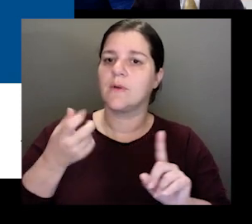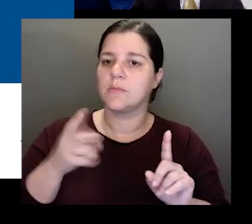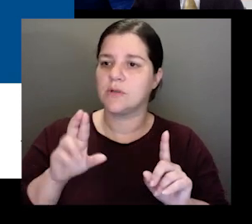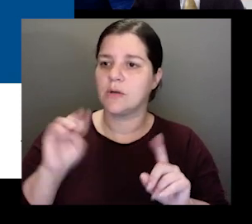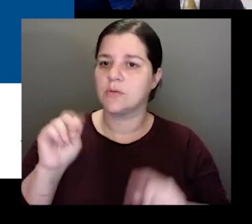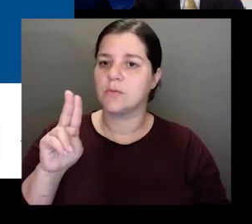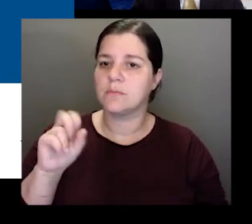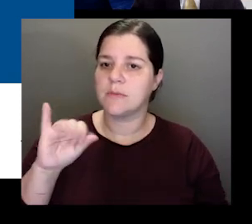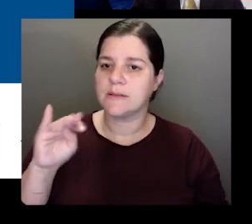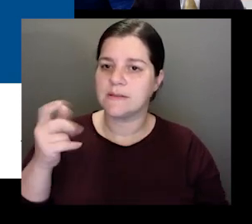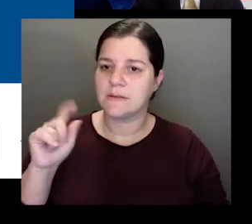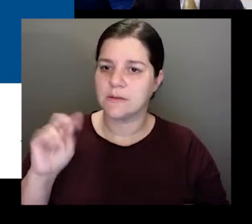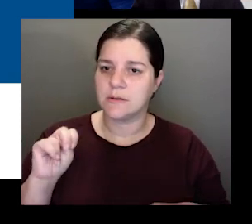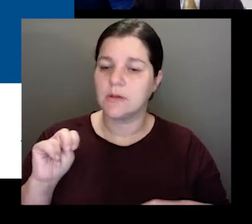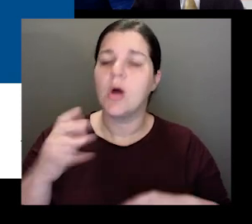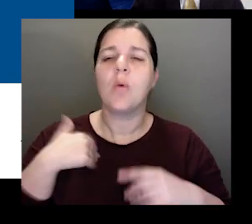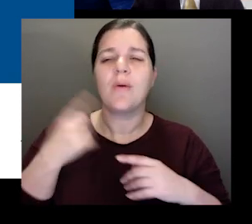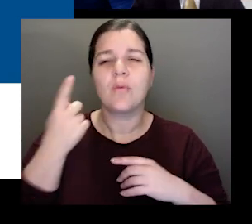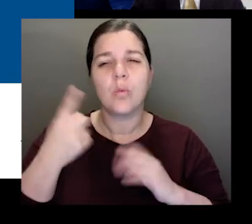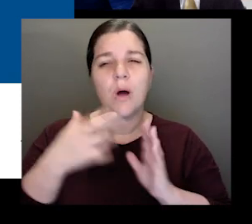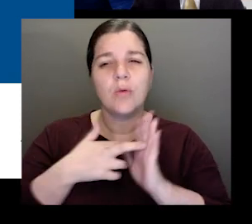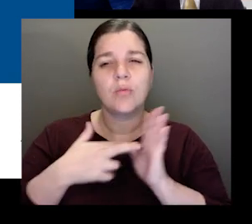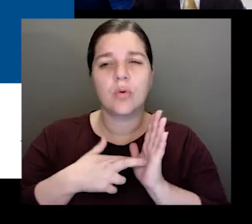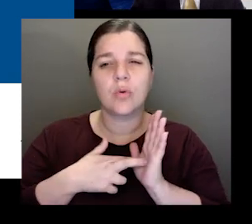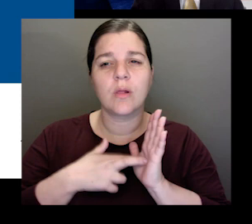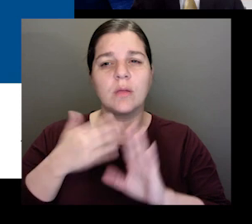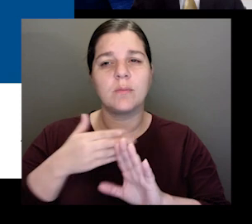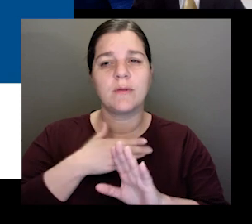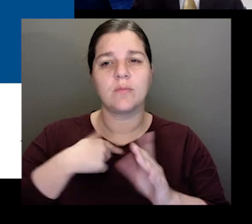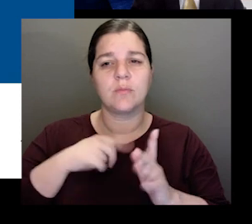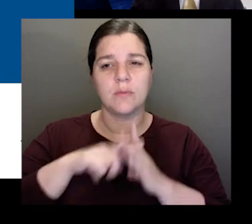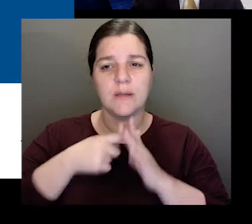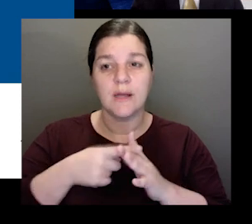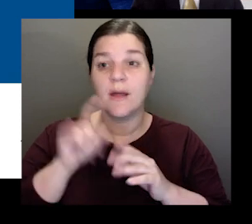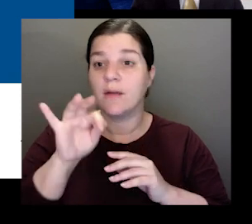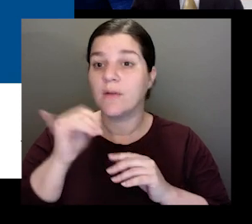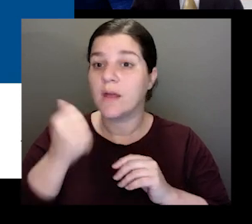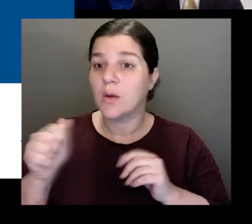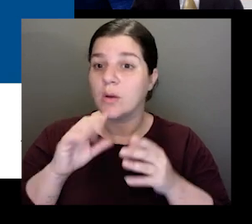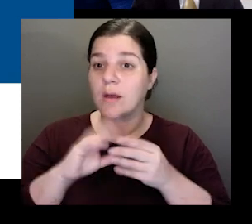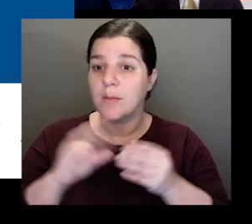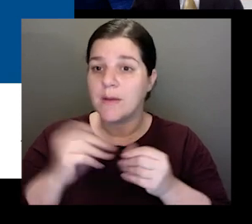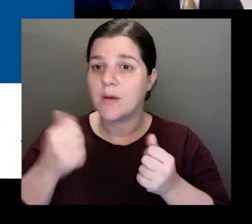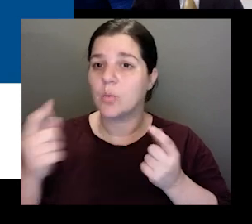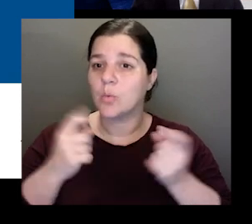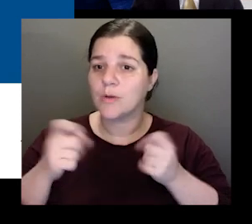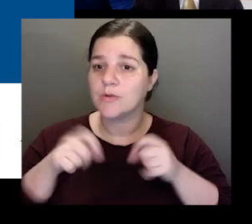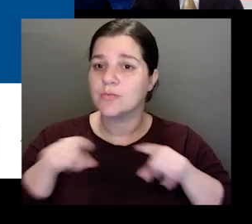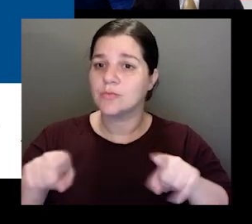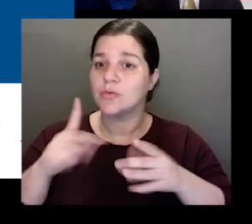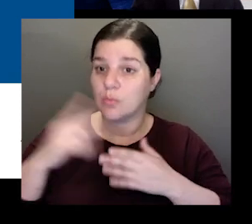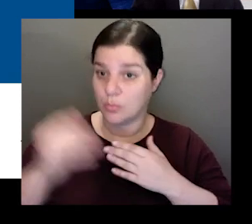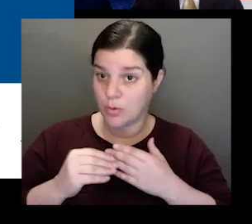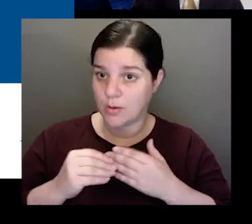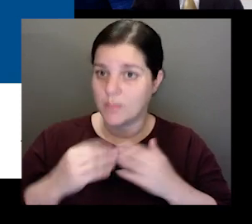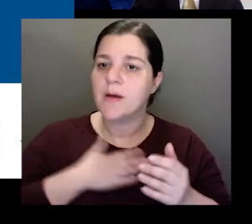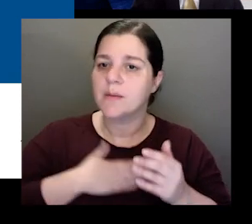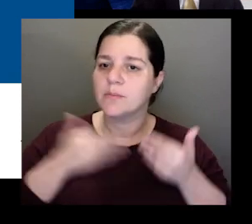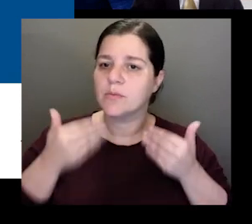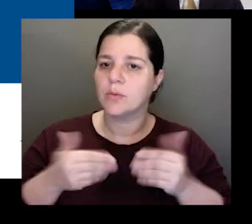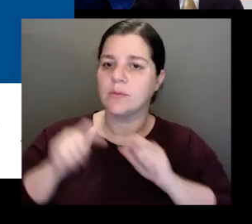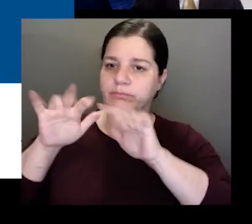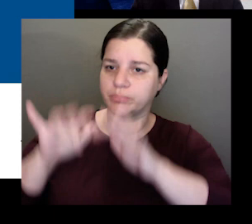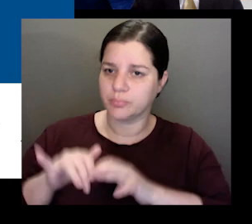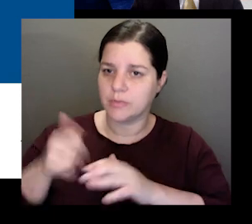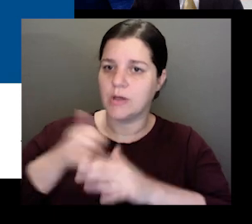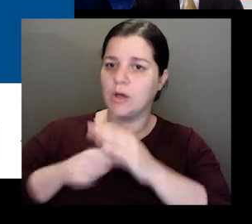need to go over one general housekeeping rule. If you have any comments or questions at any time during this program, please enter them